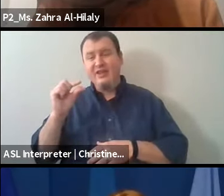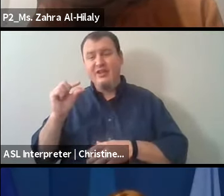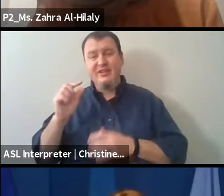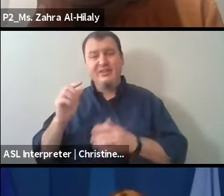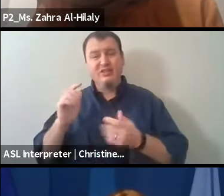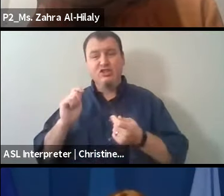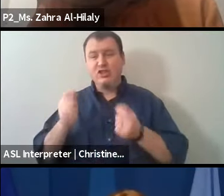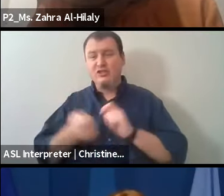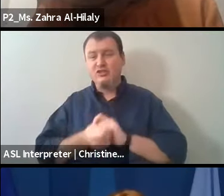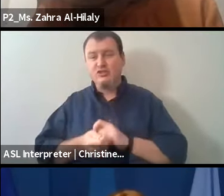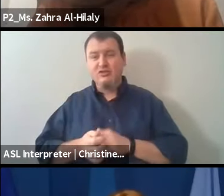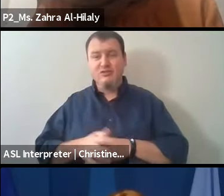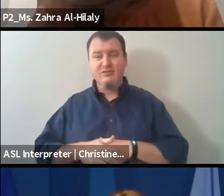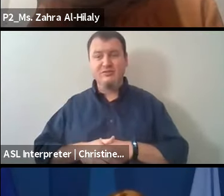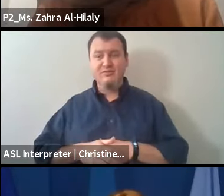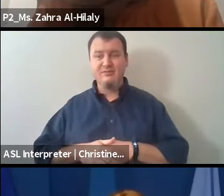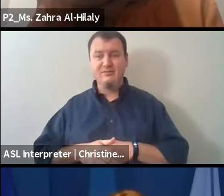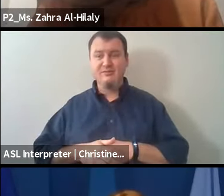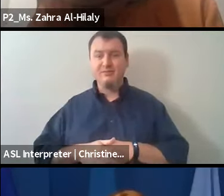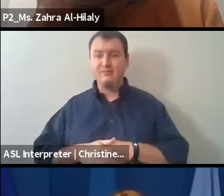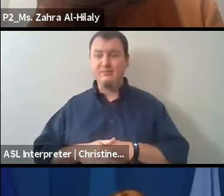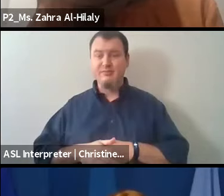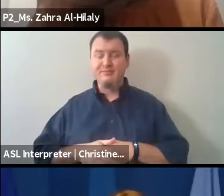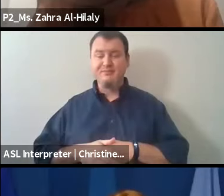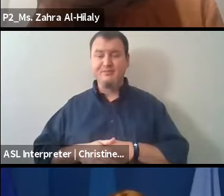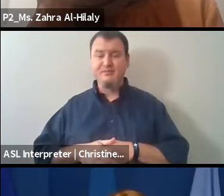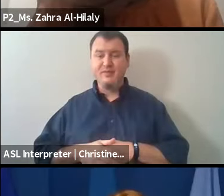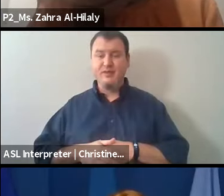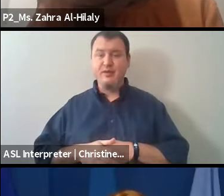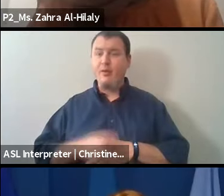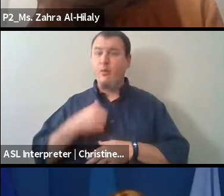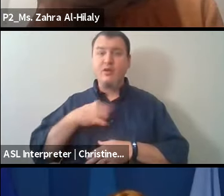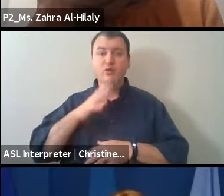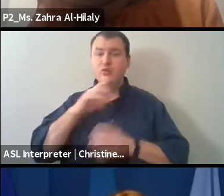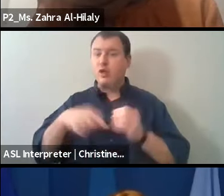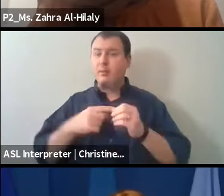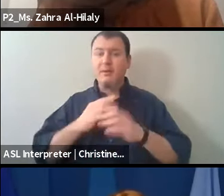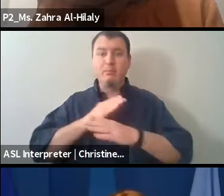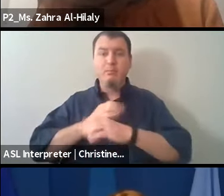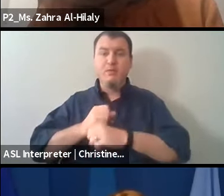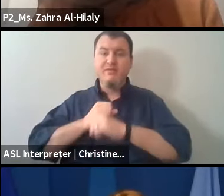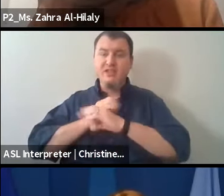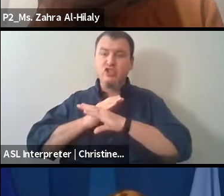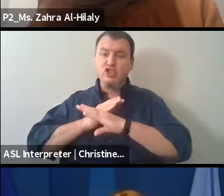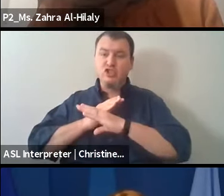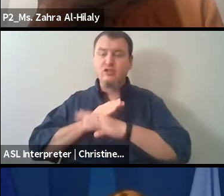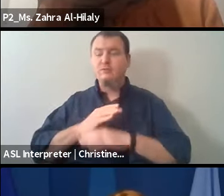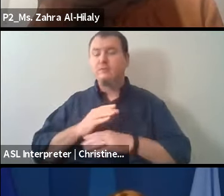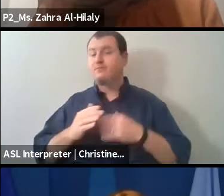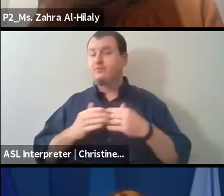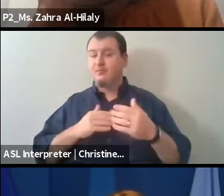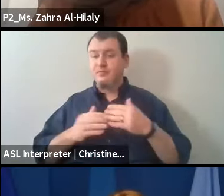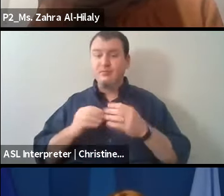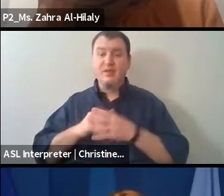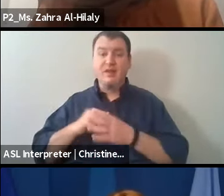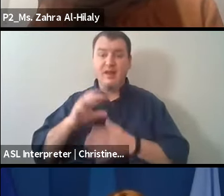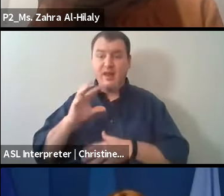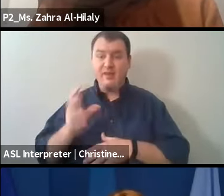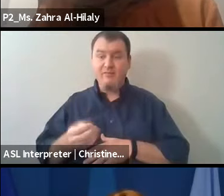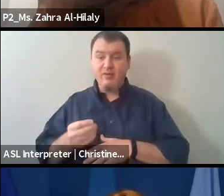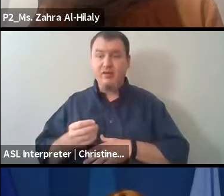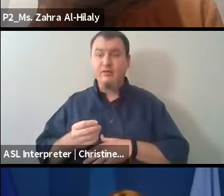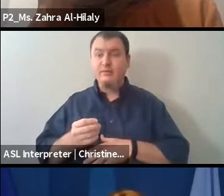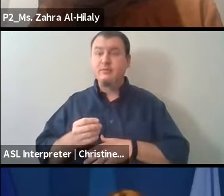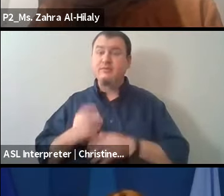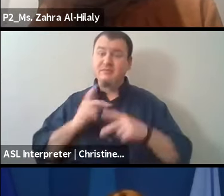changing because we don't talk of prevention, whether it is in Africa, but specifically,